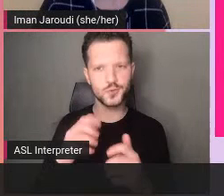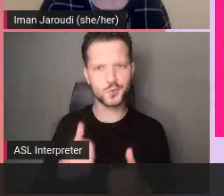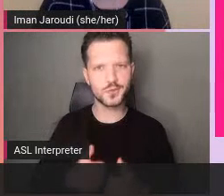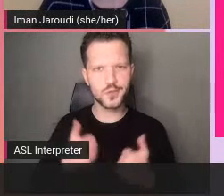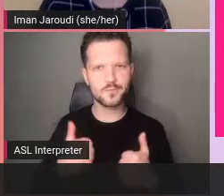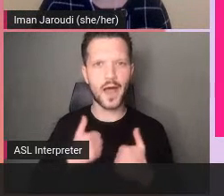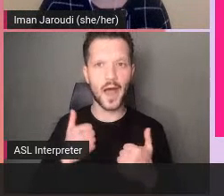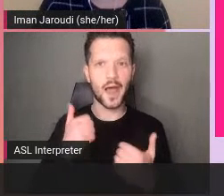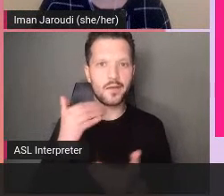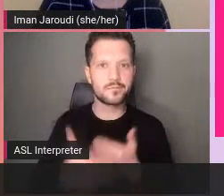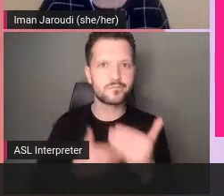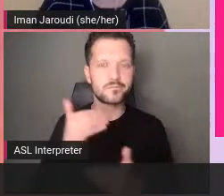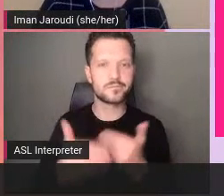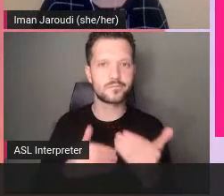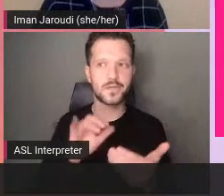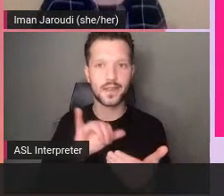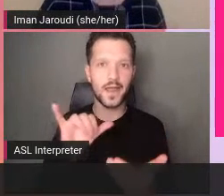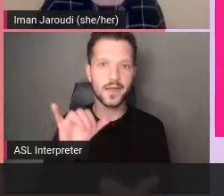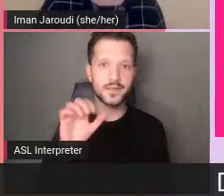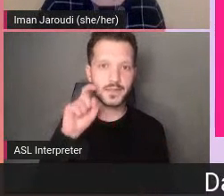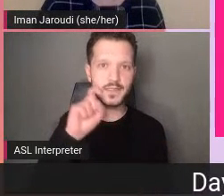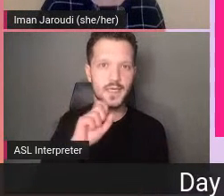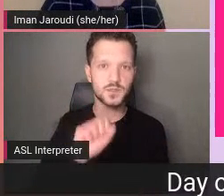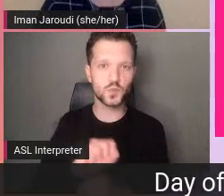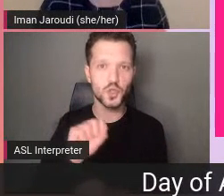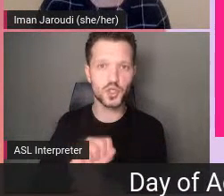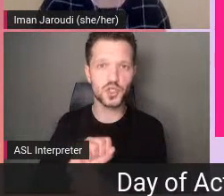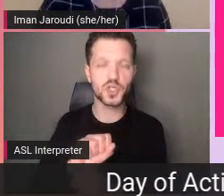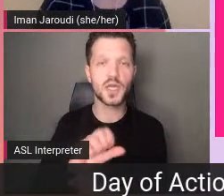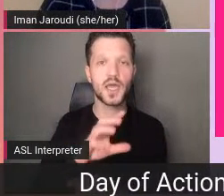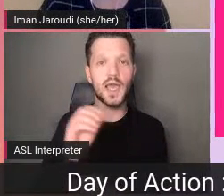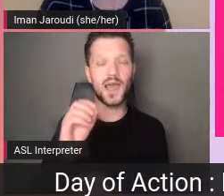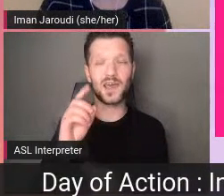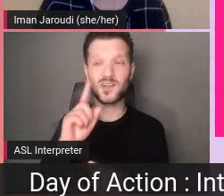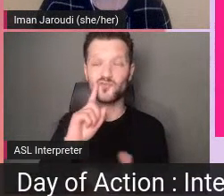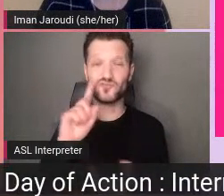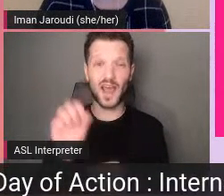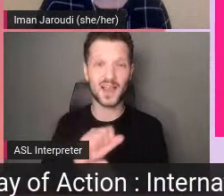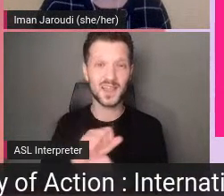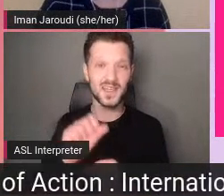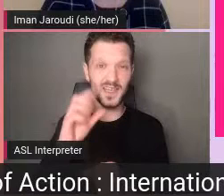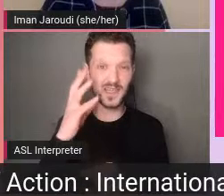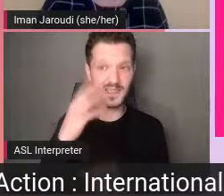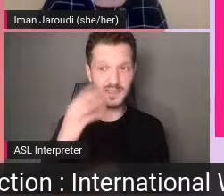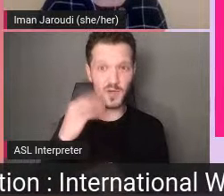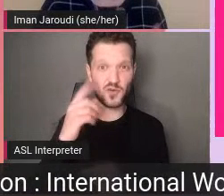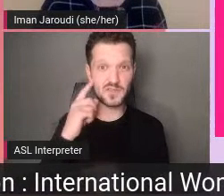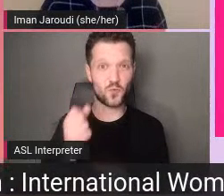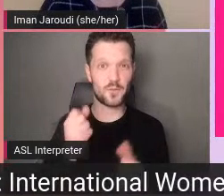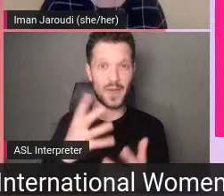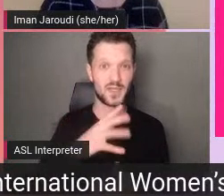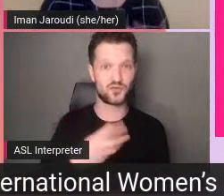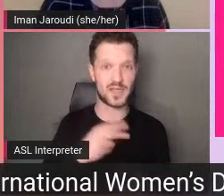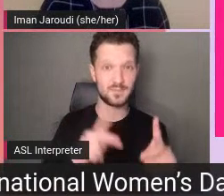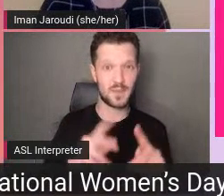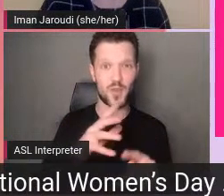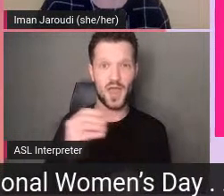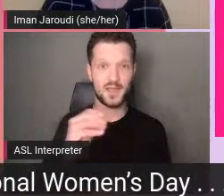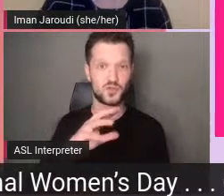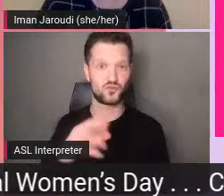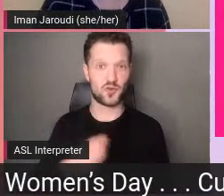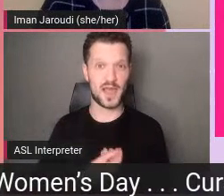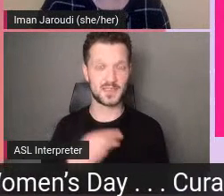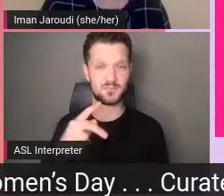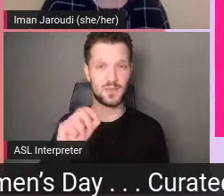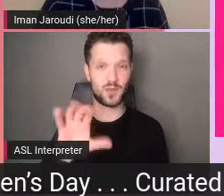sex work. And the reality of many trans folks, and especially trans women of color, is that systemic transphobia has shut them out